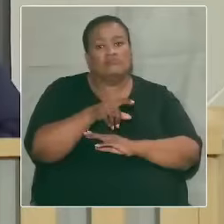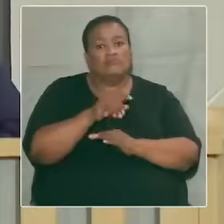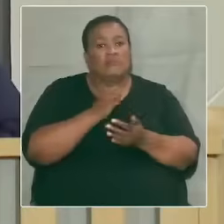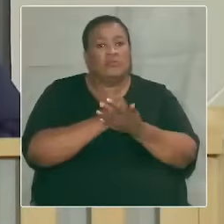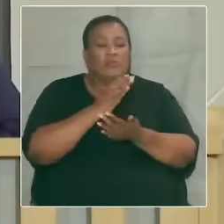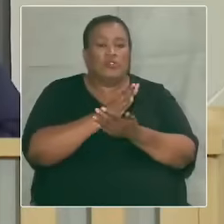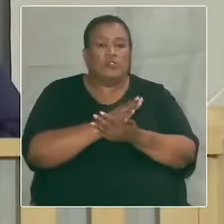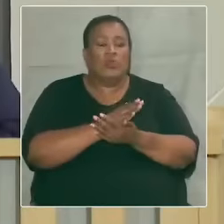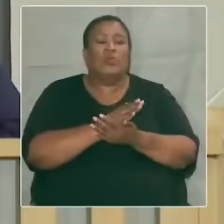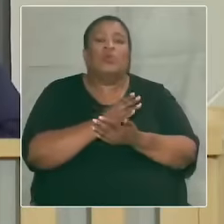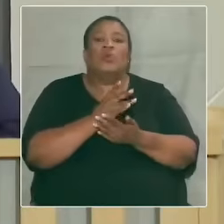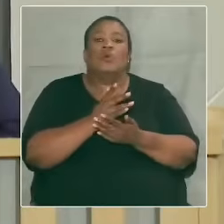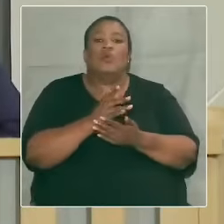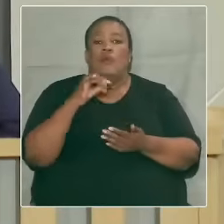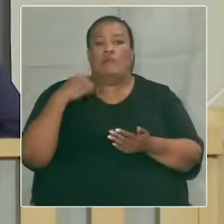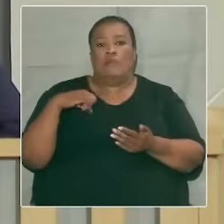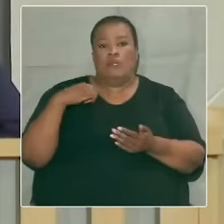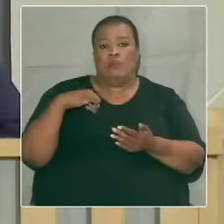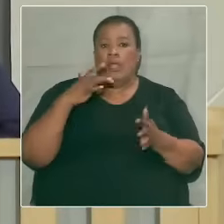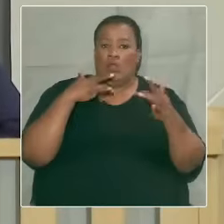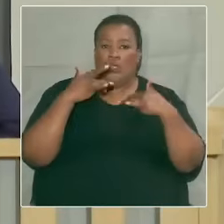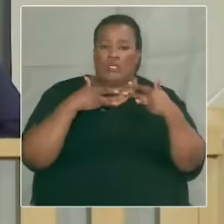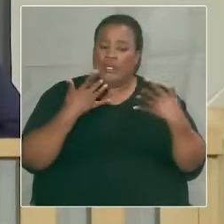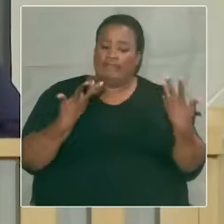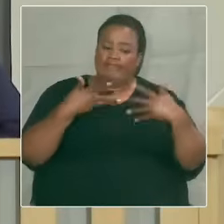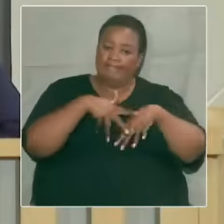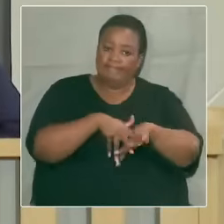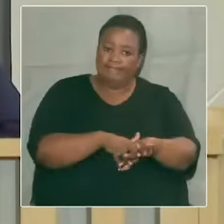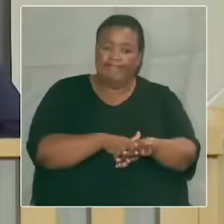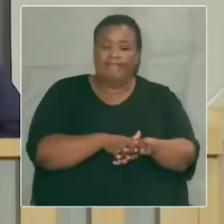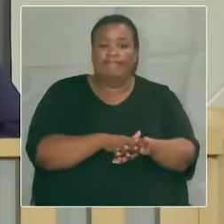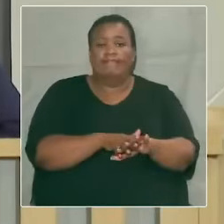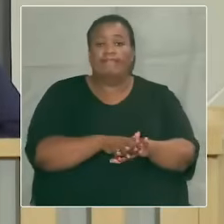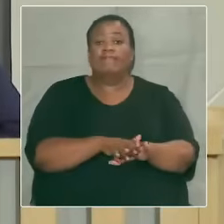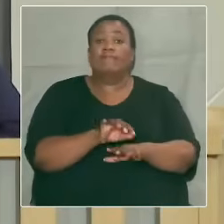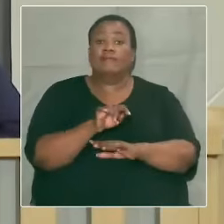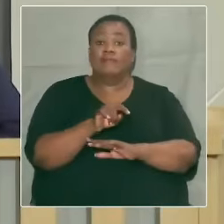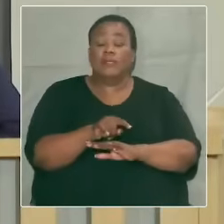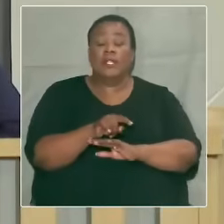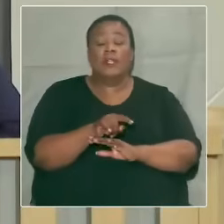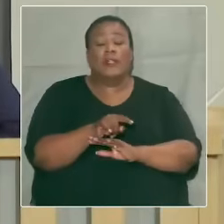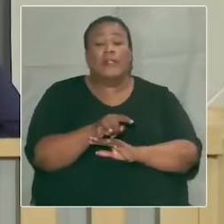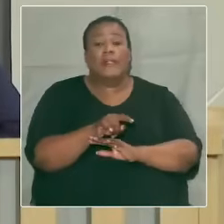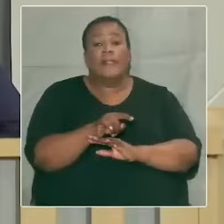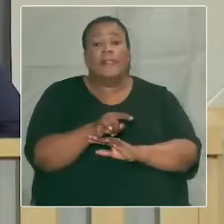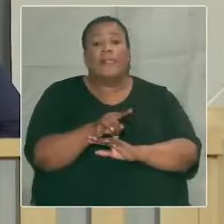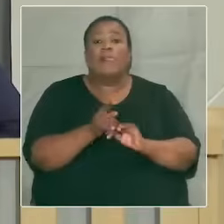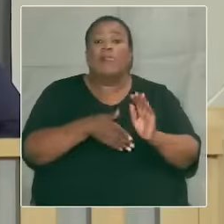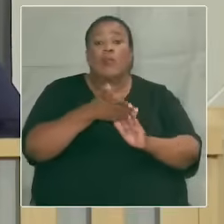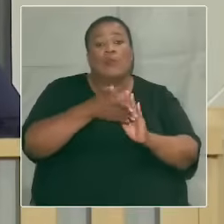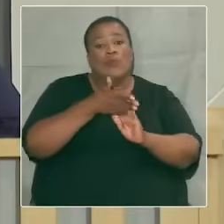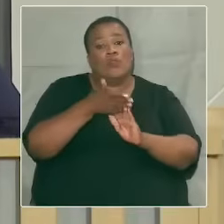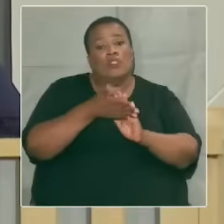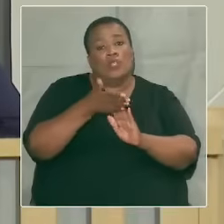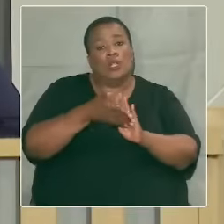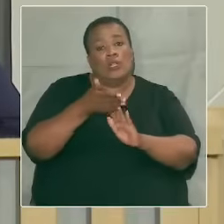concerns were integrated into the broader operational